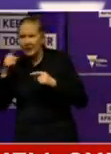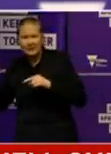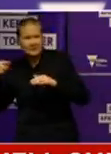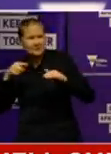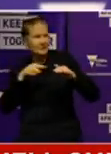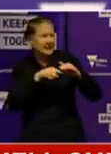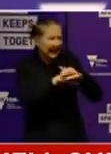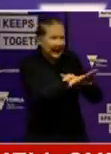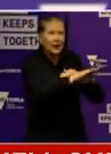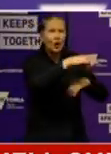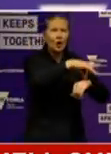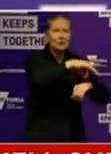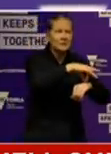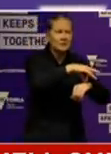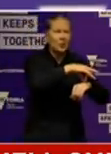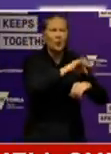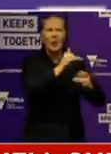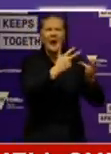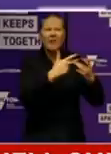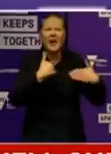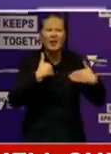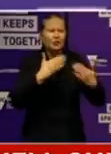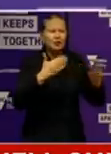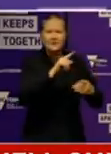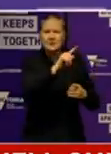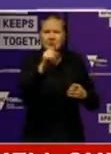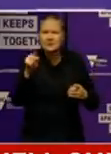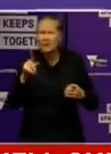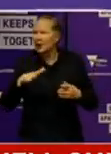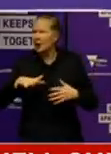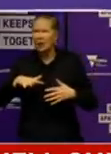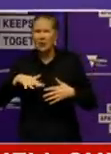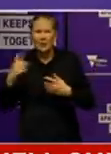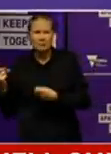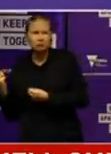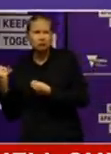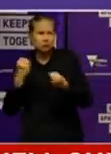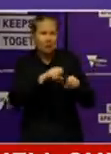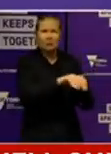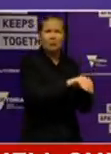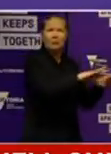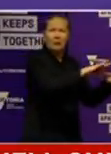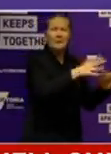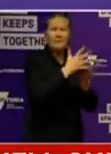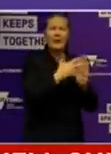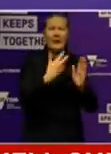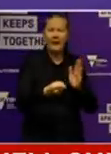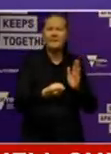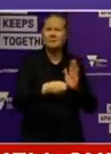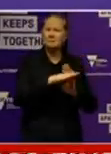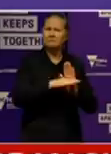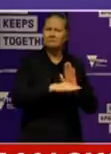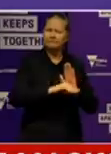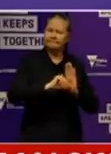putting some additional restrictions on visitation into both our hospitals and aged